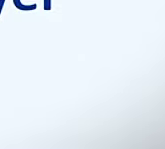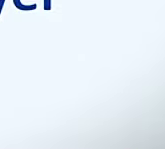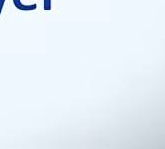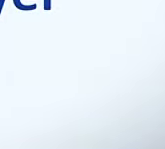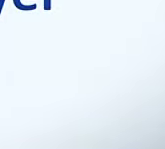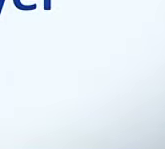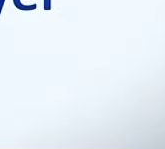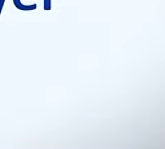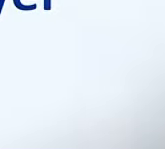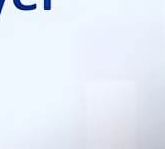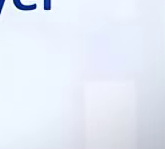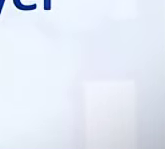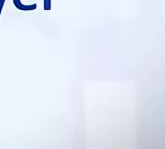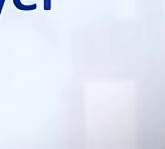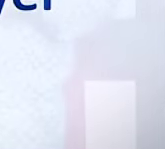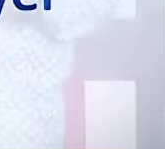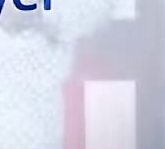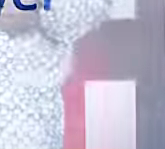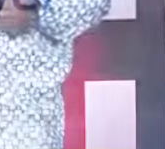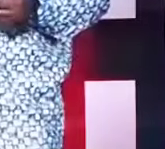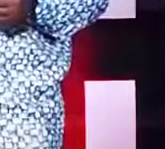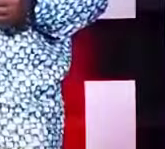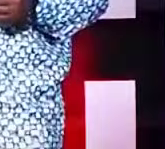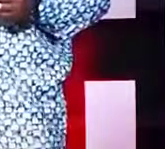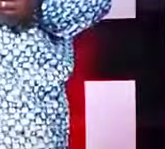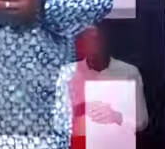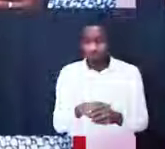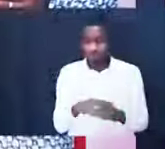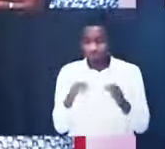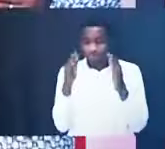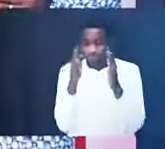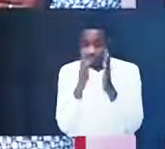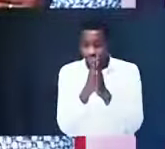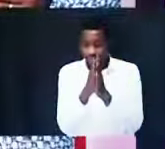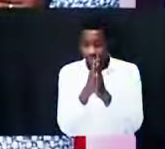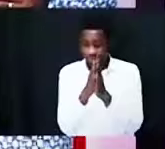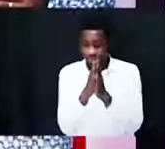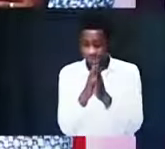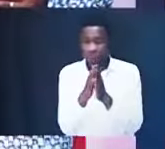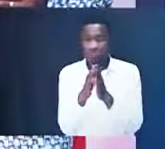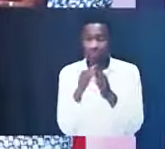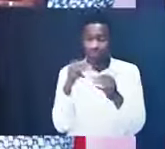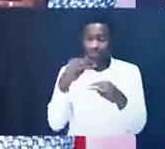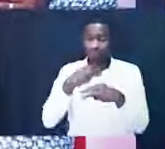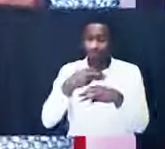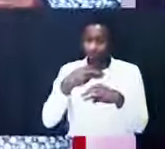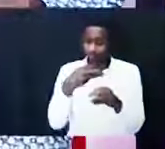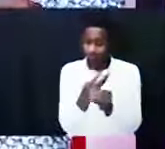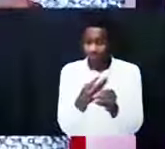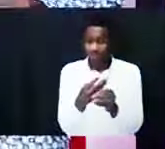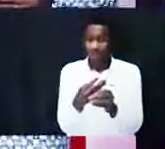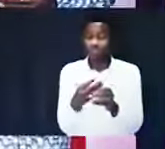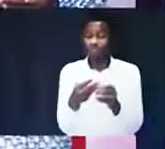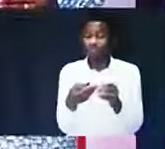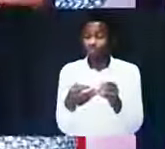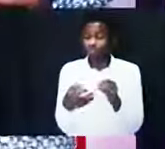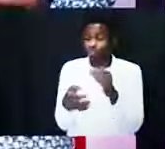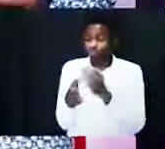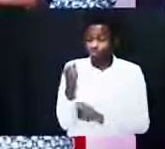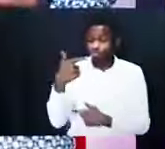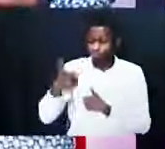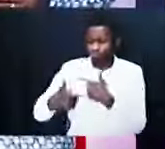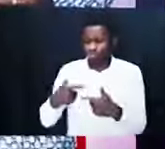activated by prayer. We said that the grace activates the truth